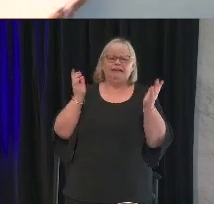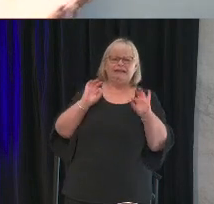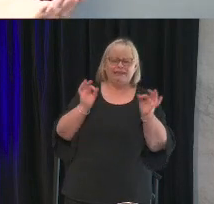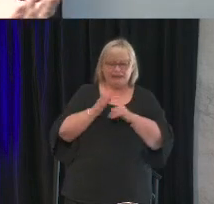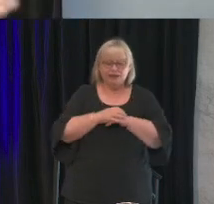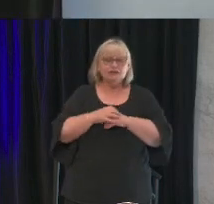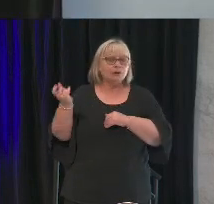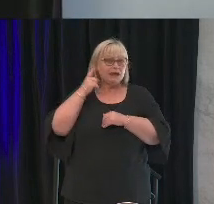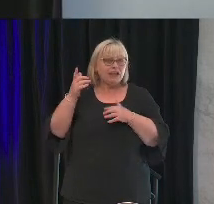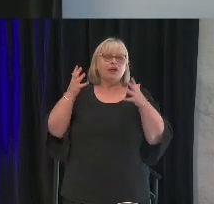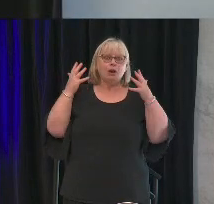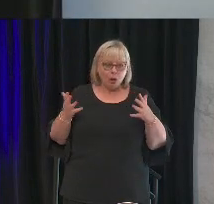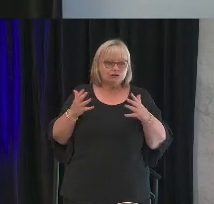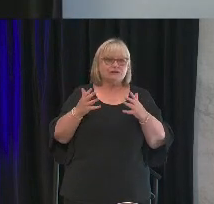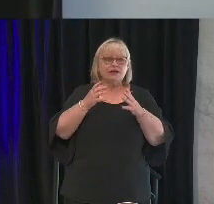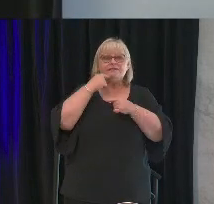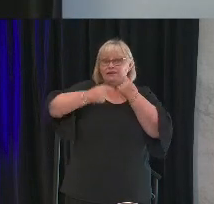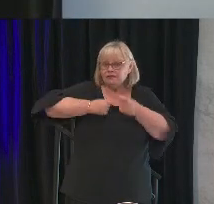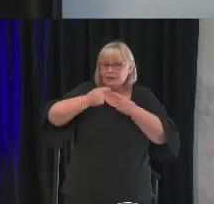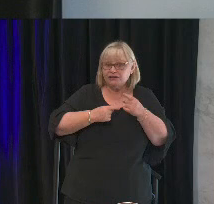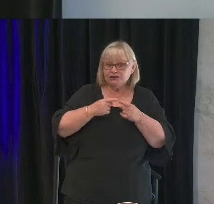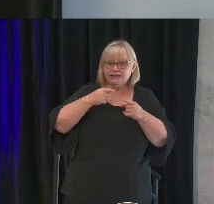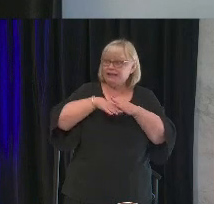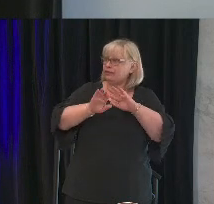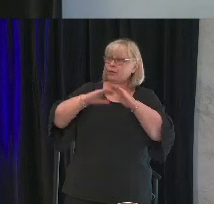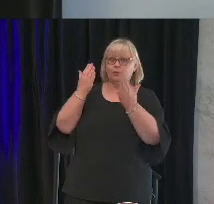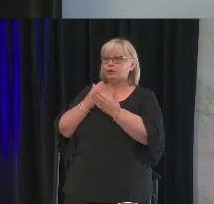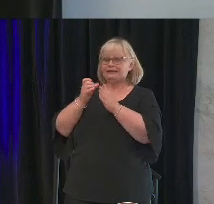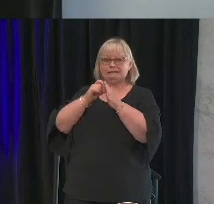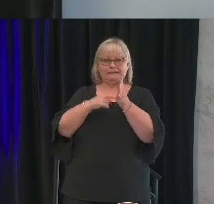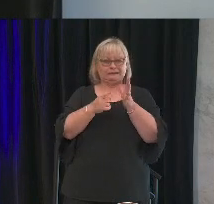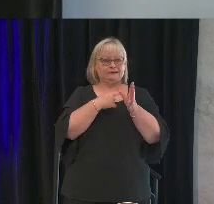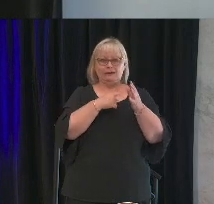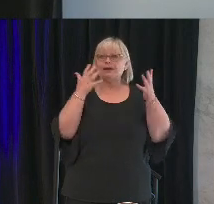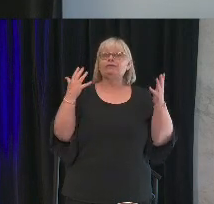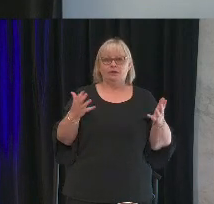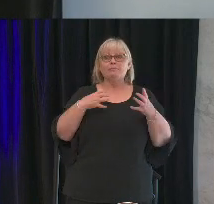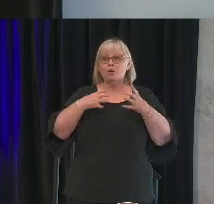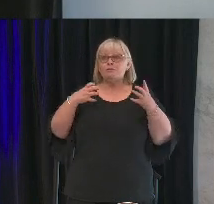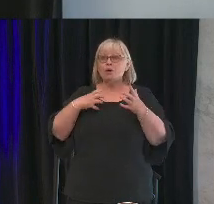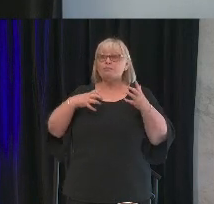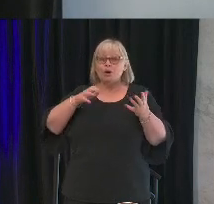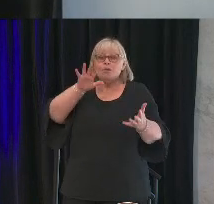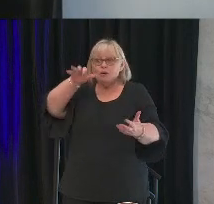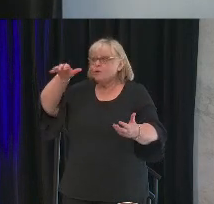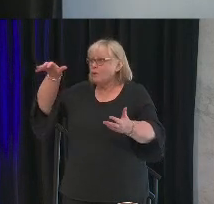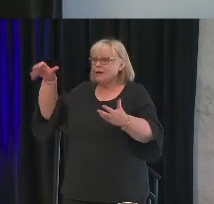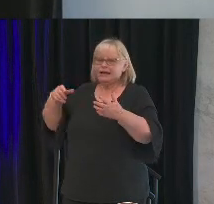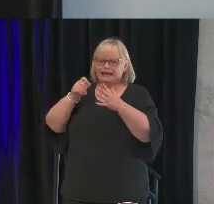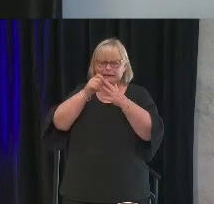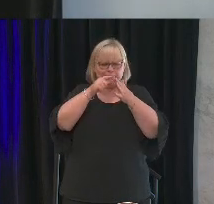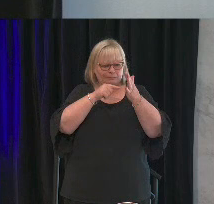enormous quantities of data in this world, and that it's increasing in petabytes per